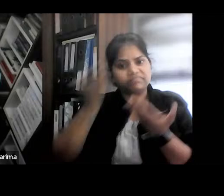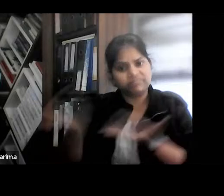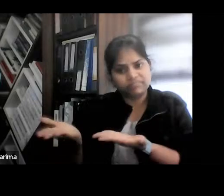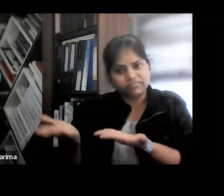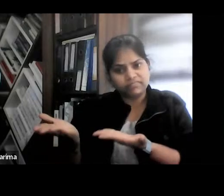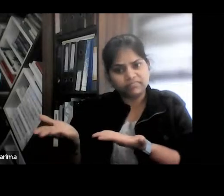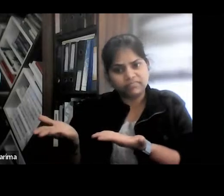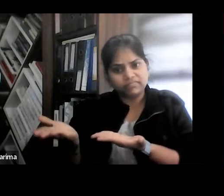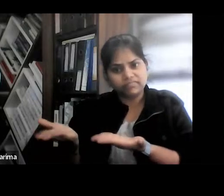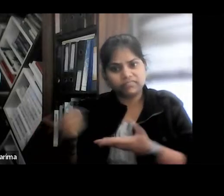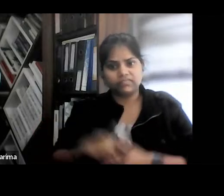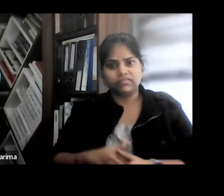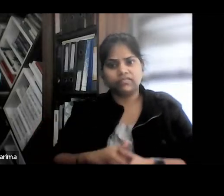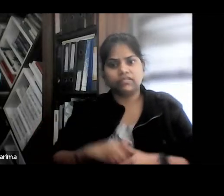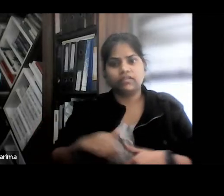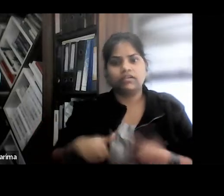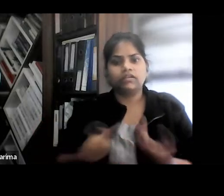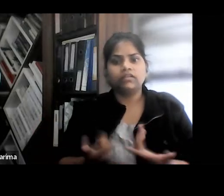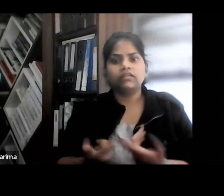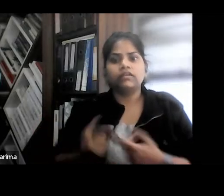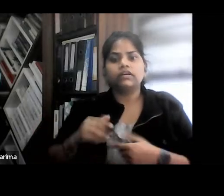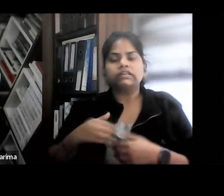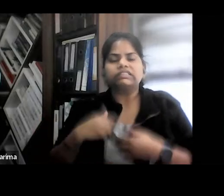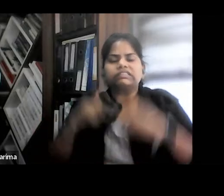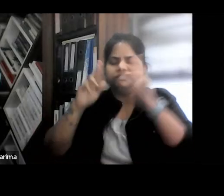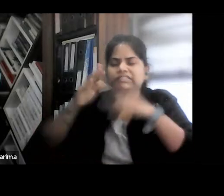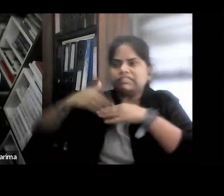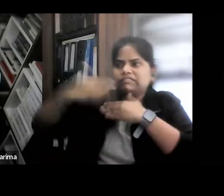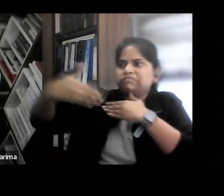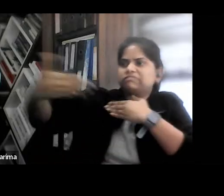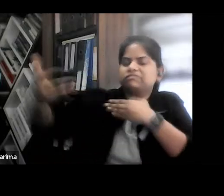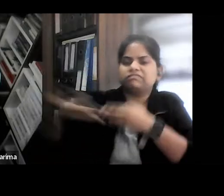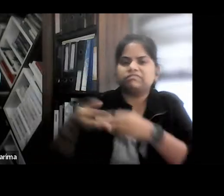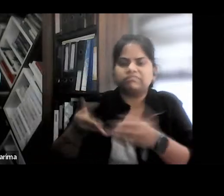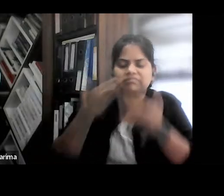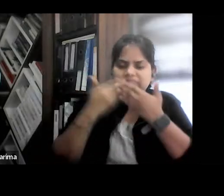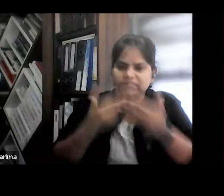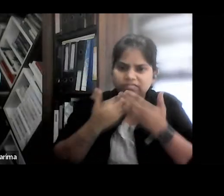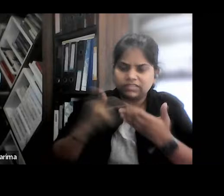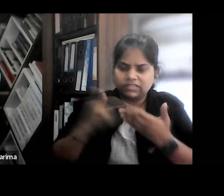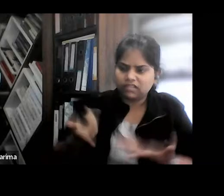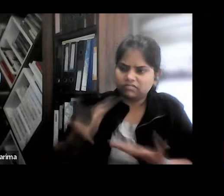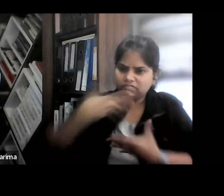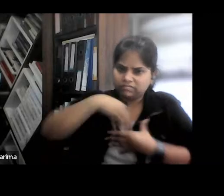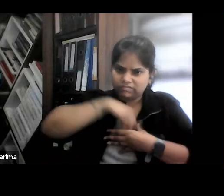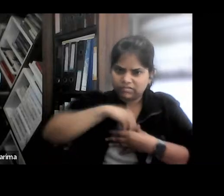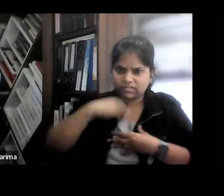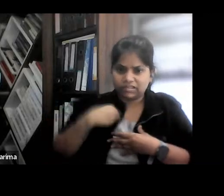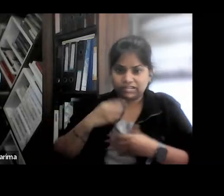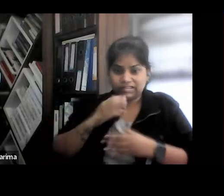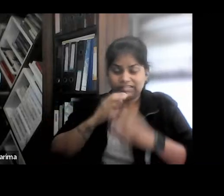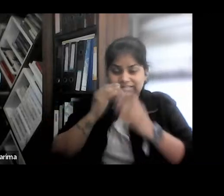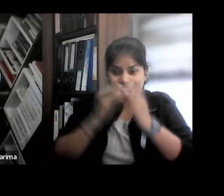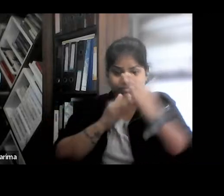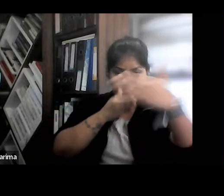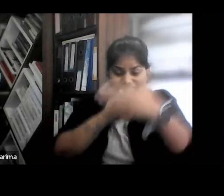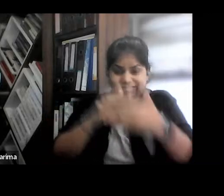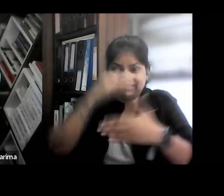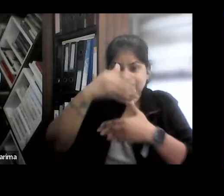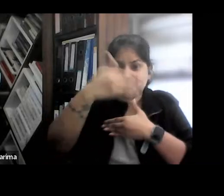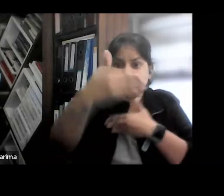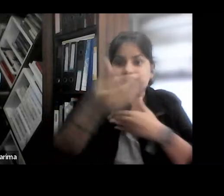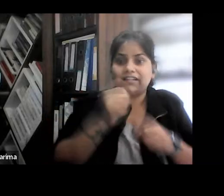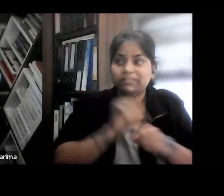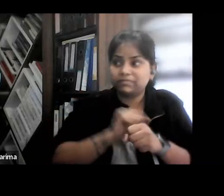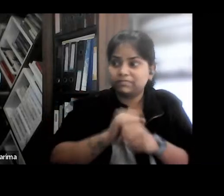and wishing to study further, he had to compel himself to accept that his career as a student was over, since